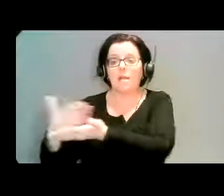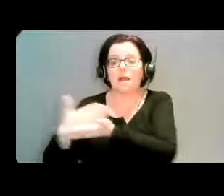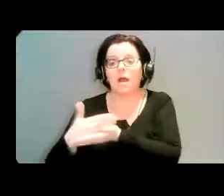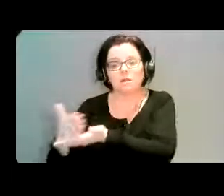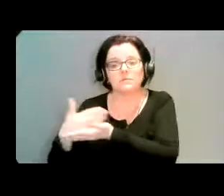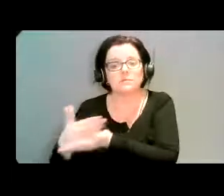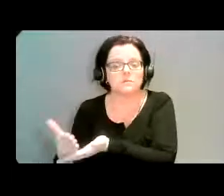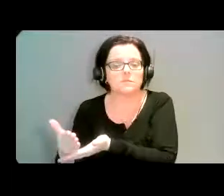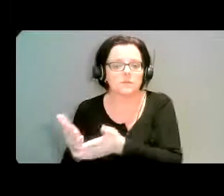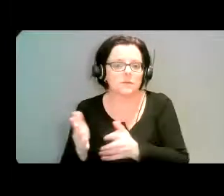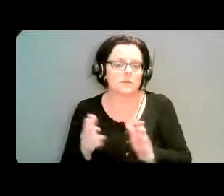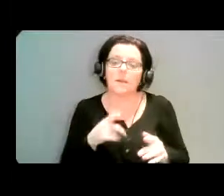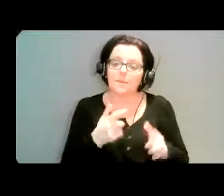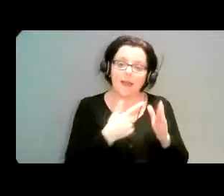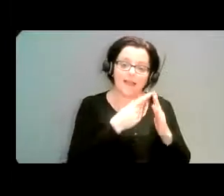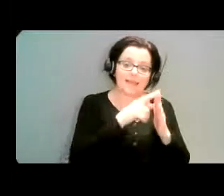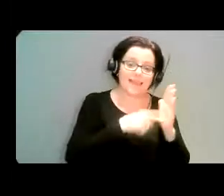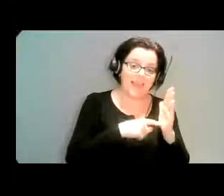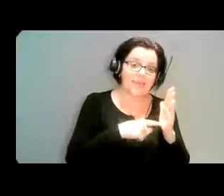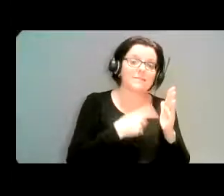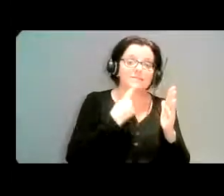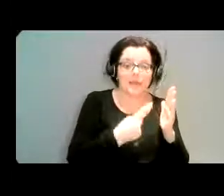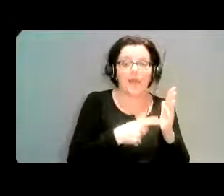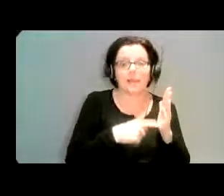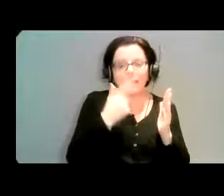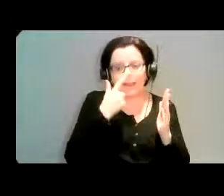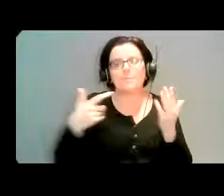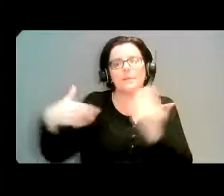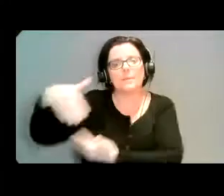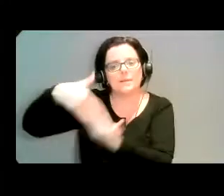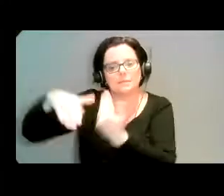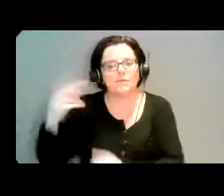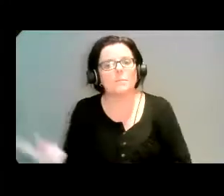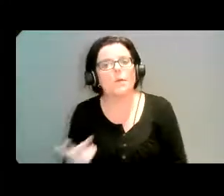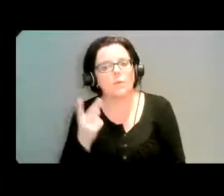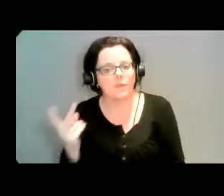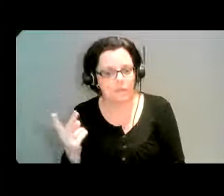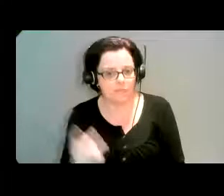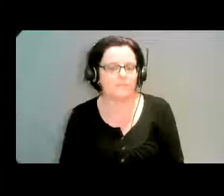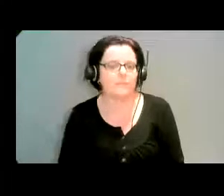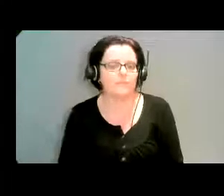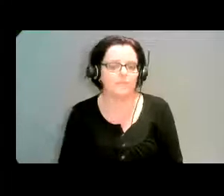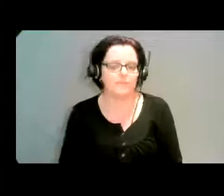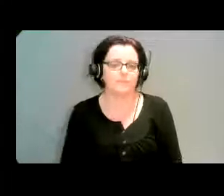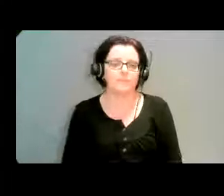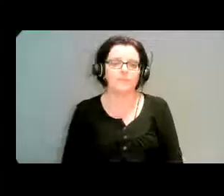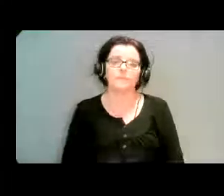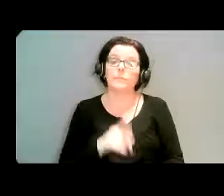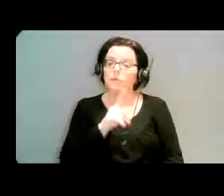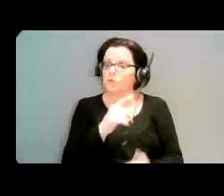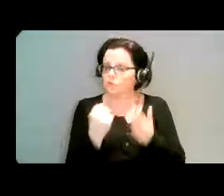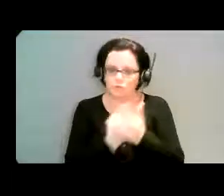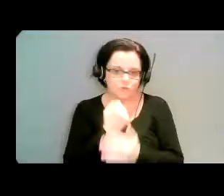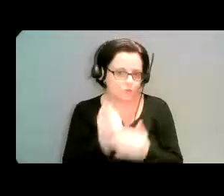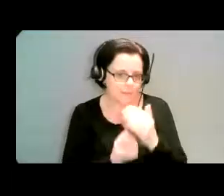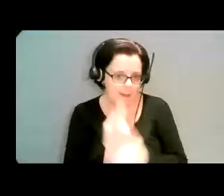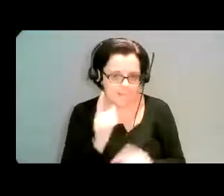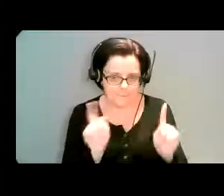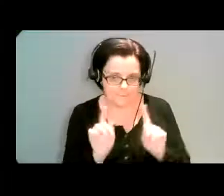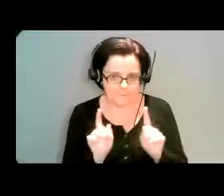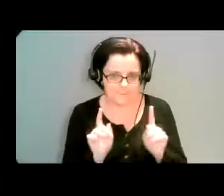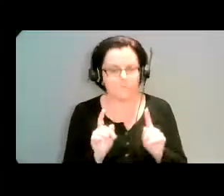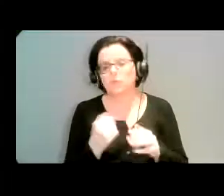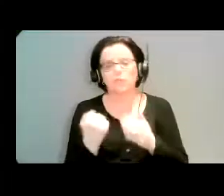of saw this. Could be a combination. So what shouldn't happen? They shouldn't have